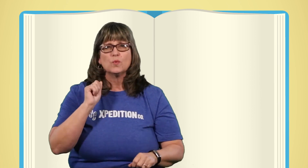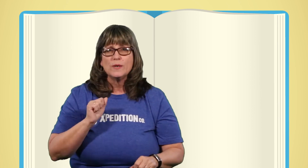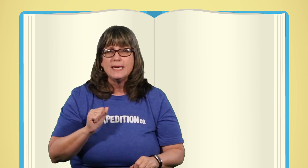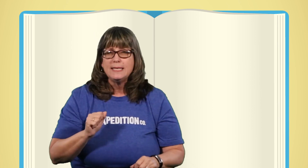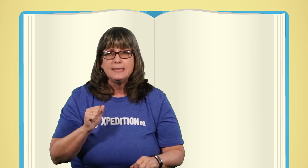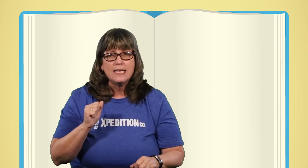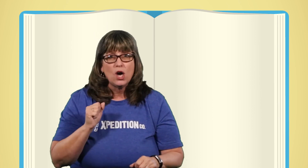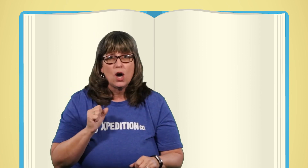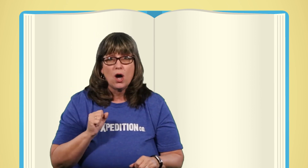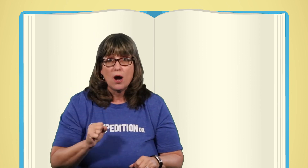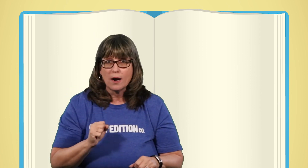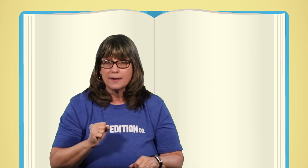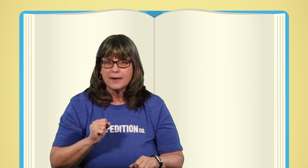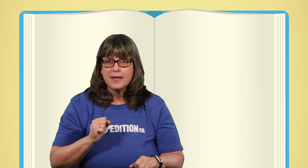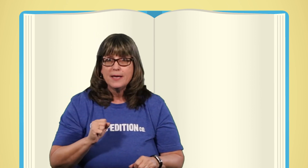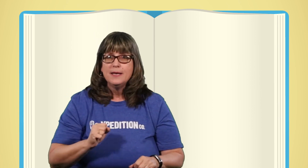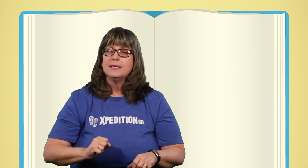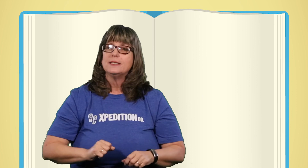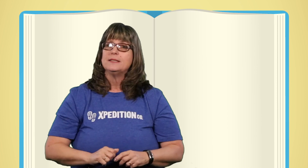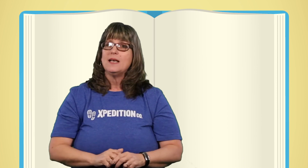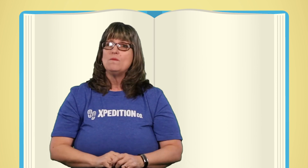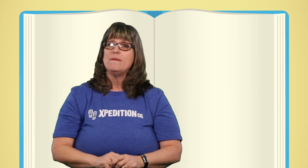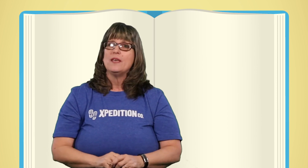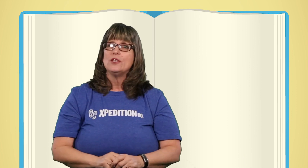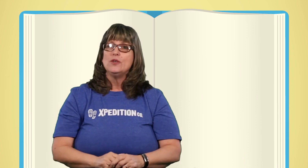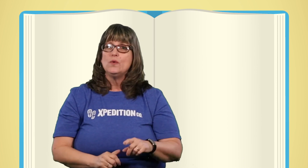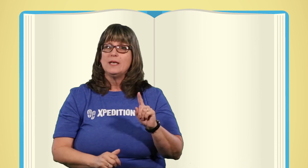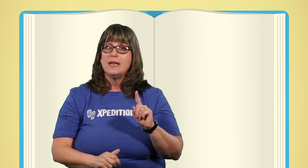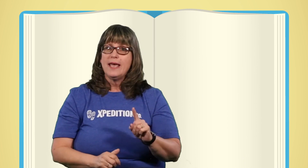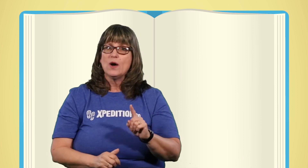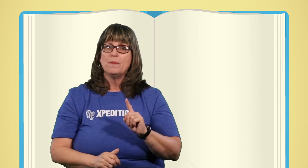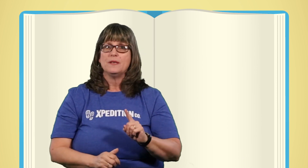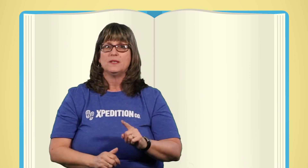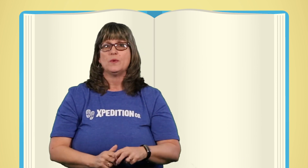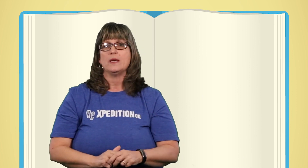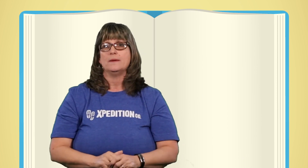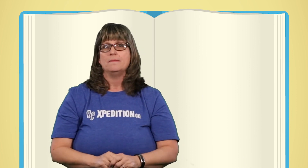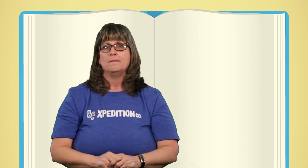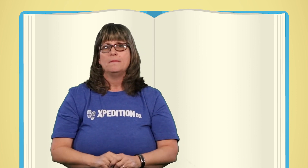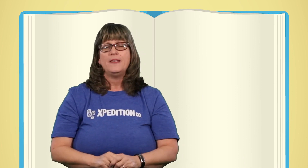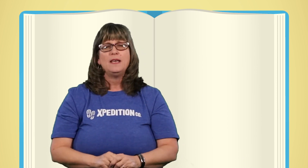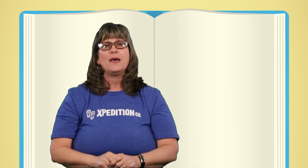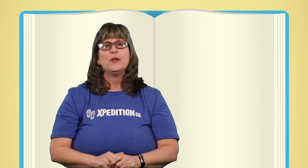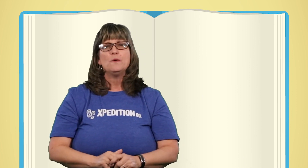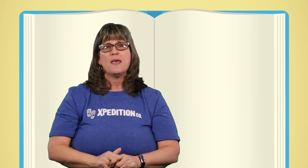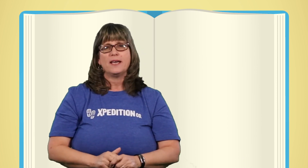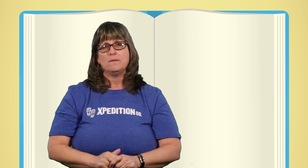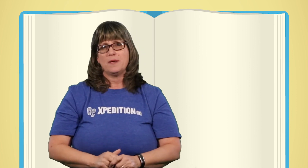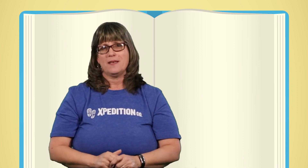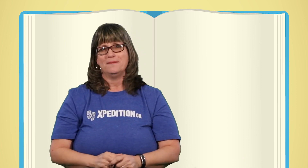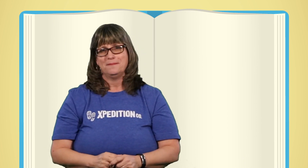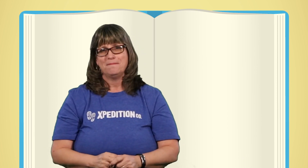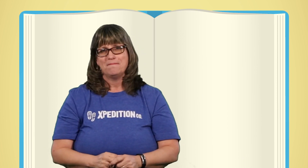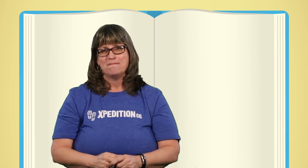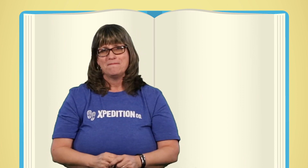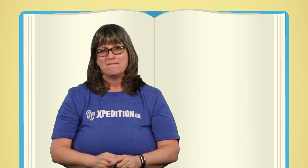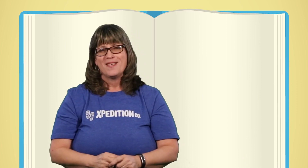look really hard to someone that you can help this week. Think about who that could